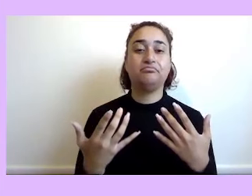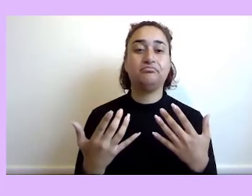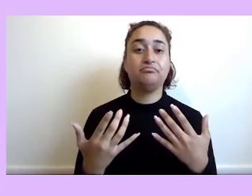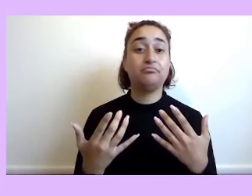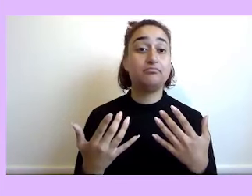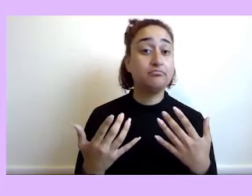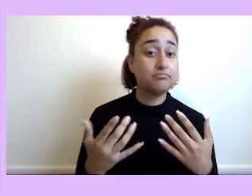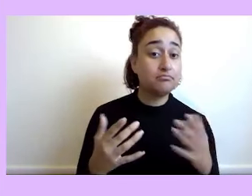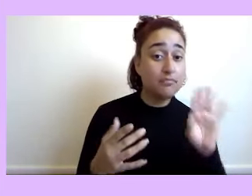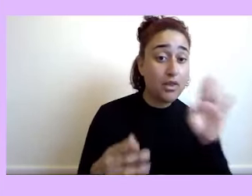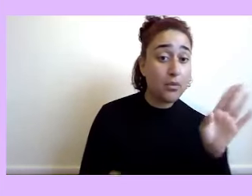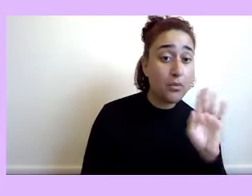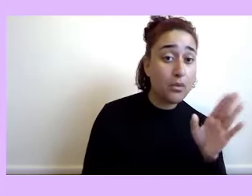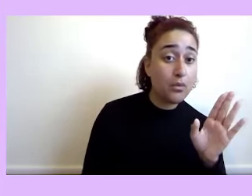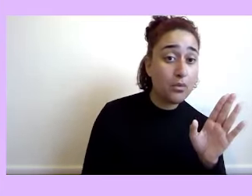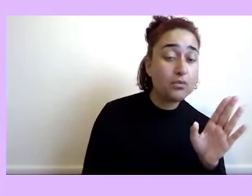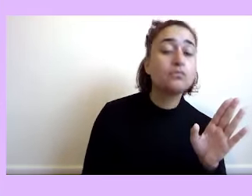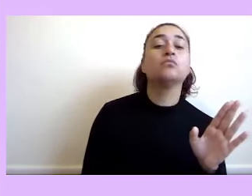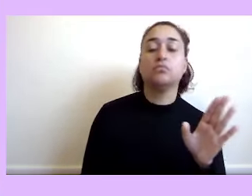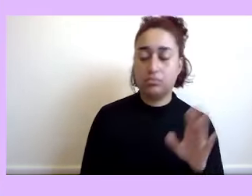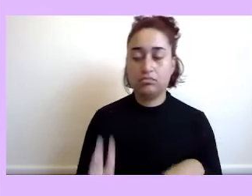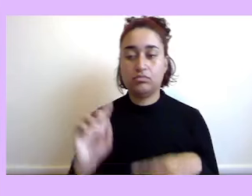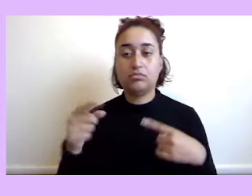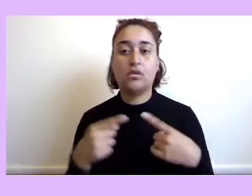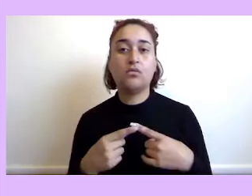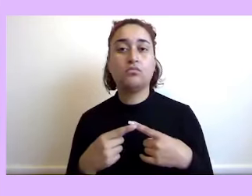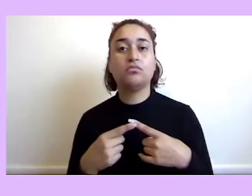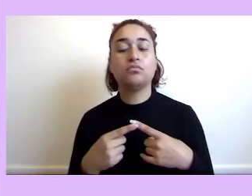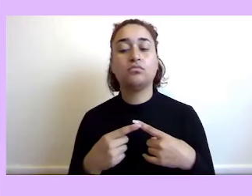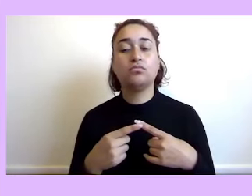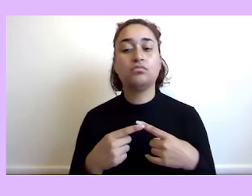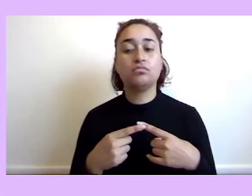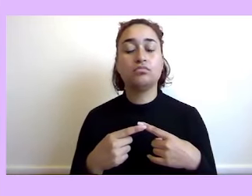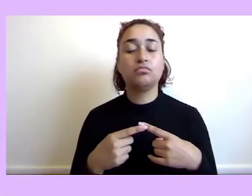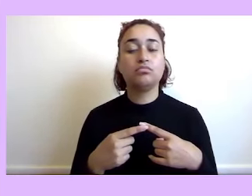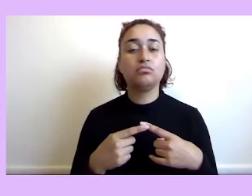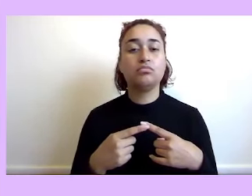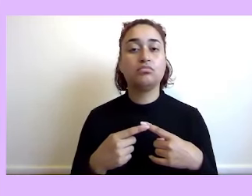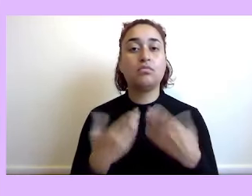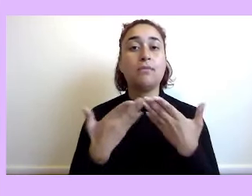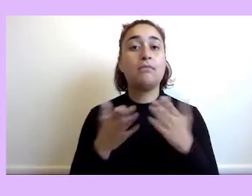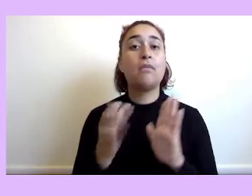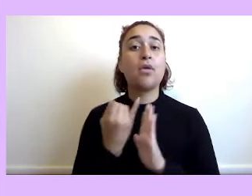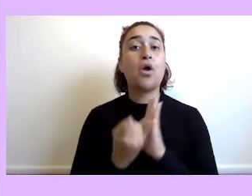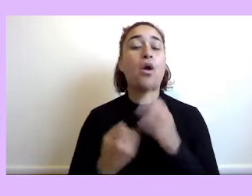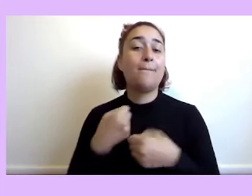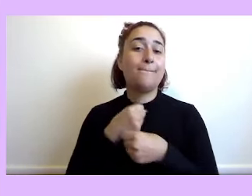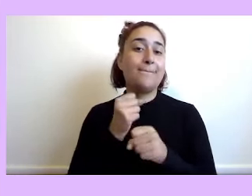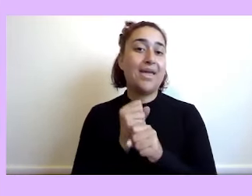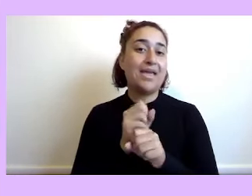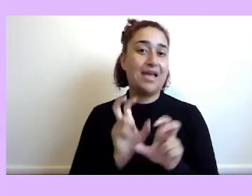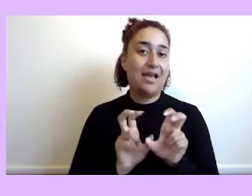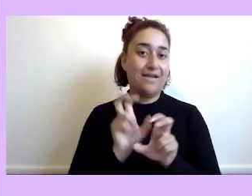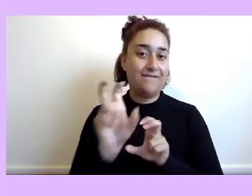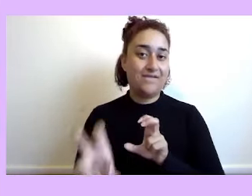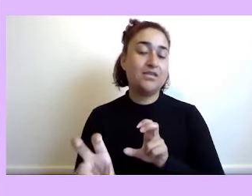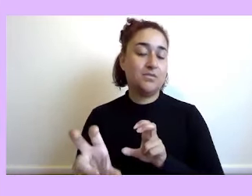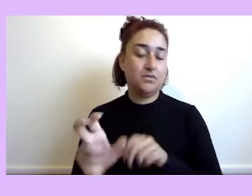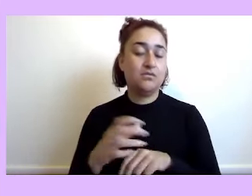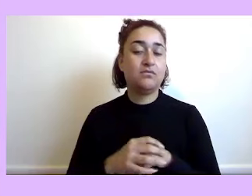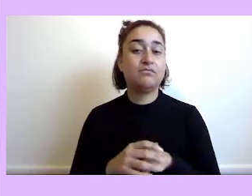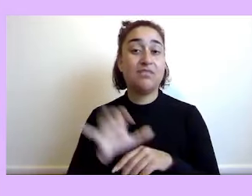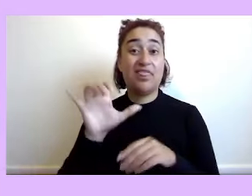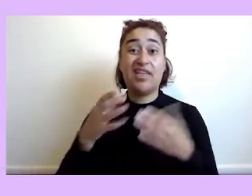Hello, they're back. About public art making and investment in public art making, and that's a